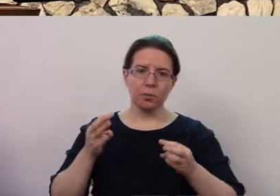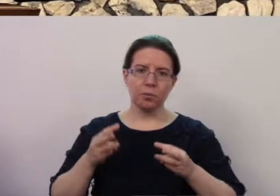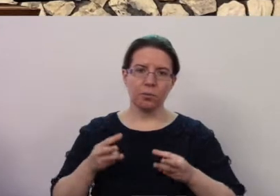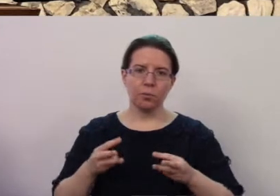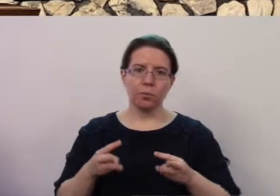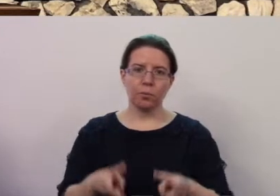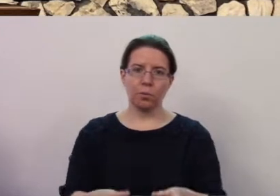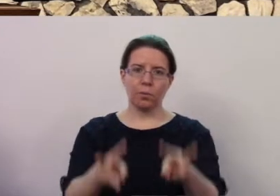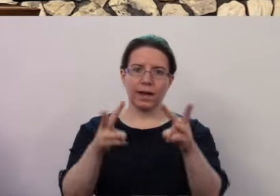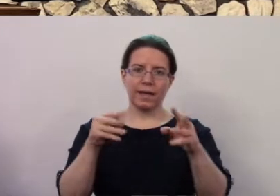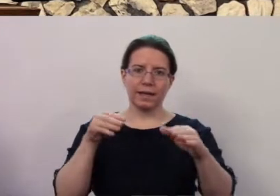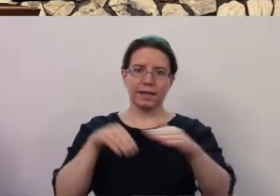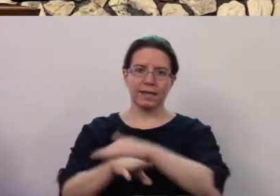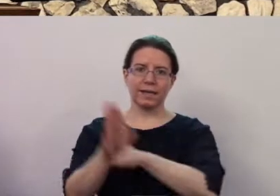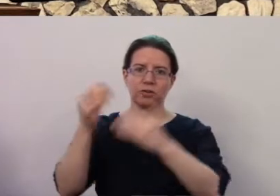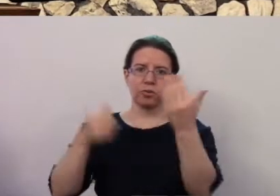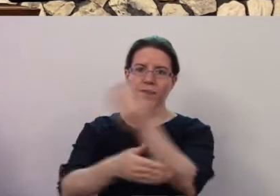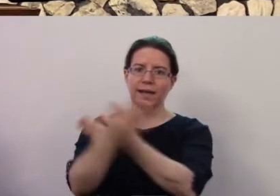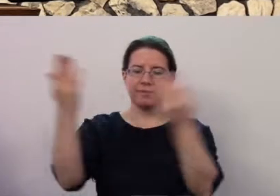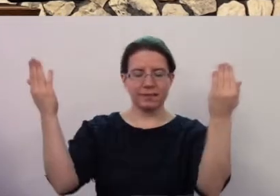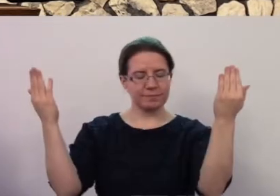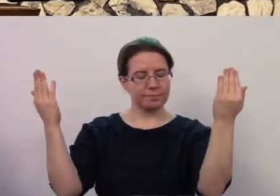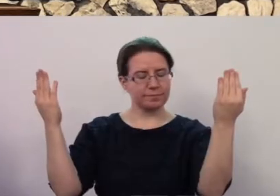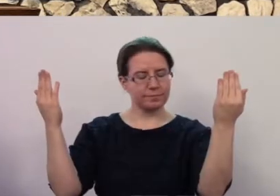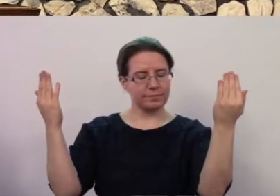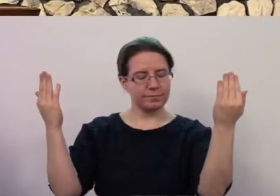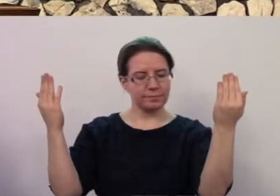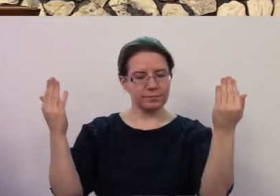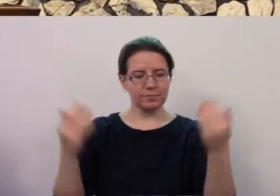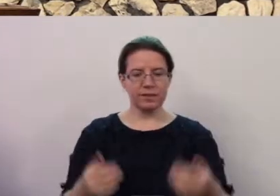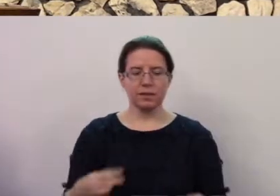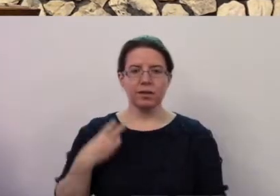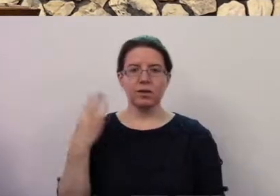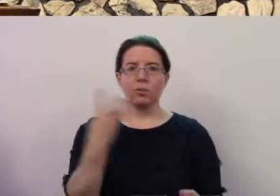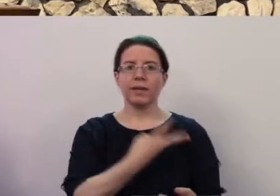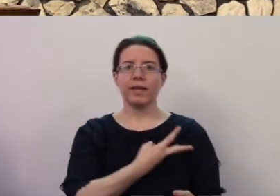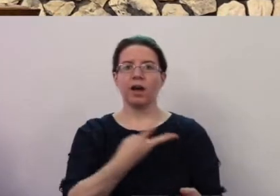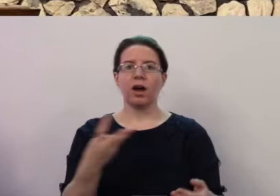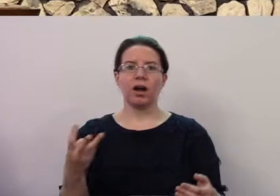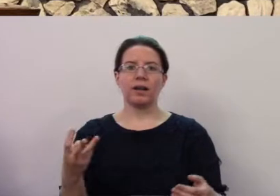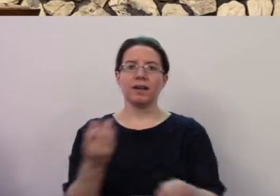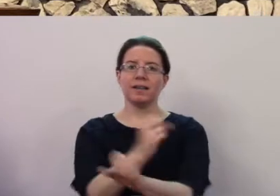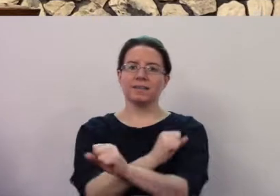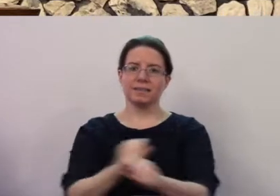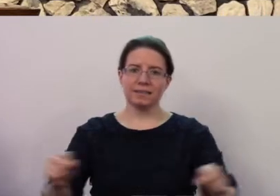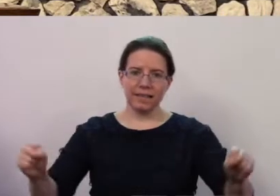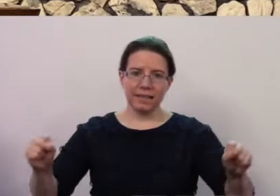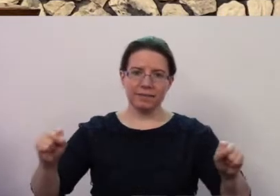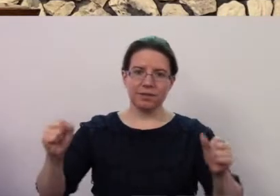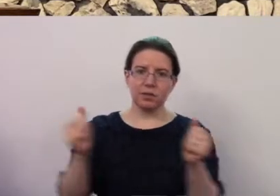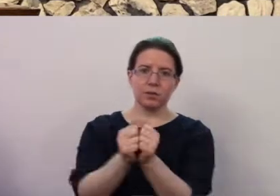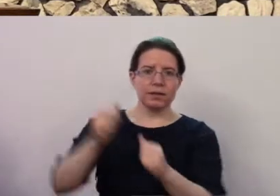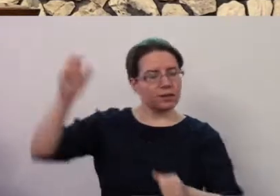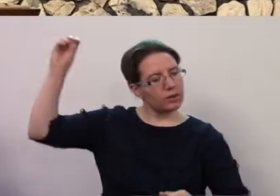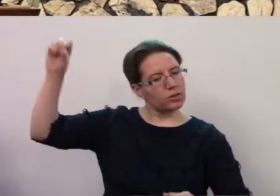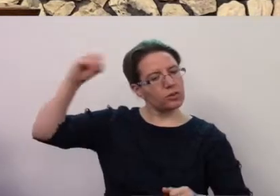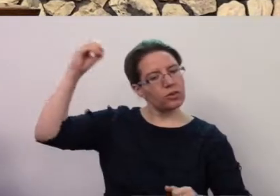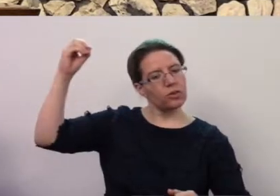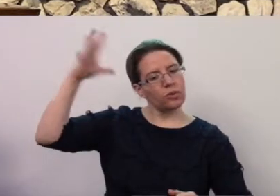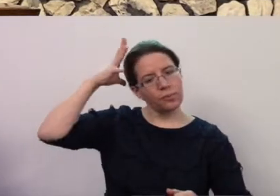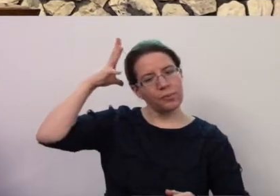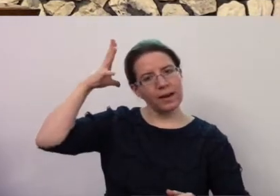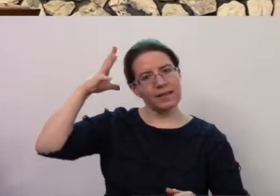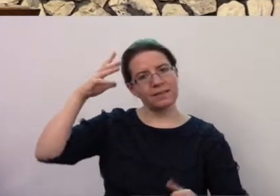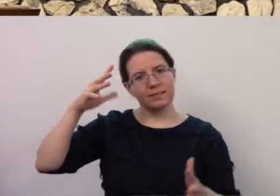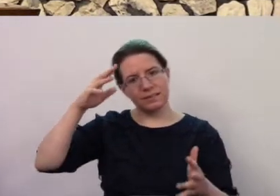can't buy your way into heaven. Right. Amen. Oh yes, we're not saved by our good works. We're saved by grace through faith. Thank and